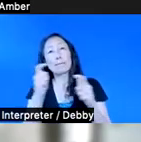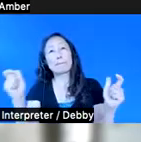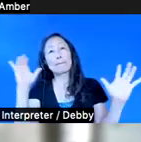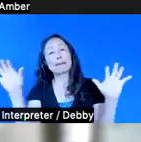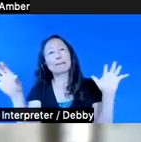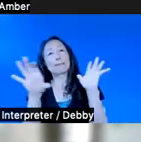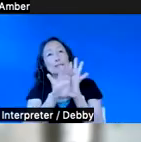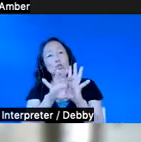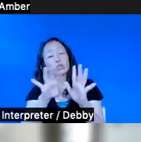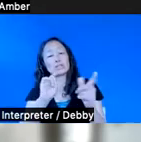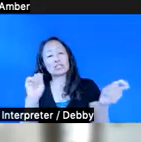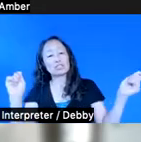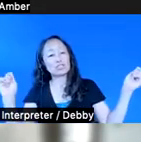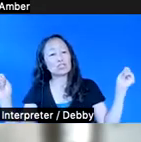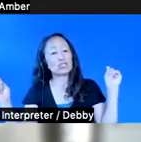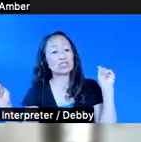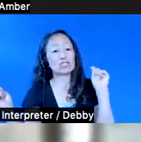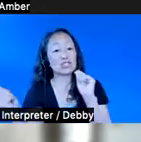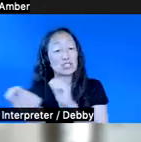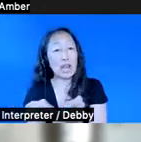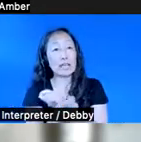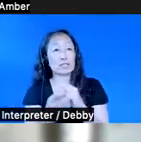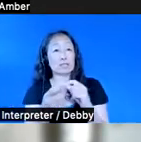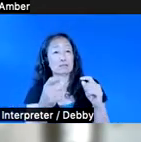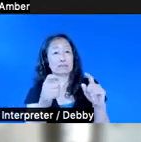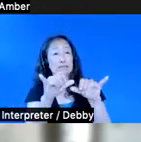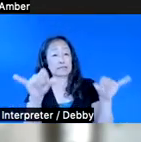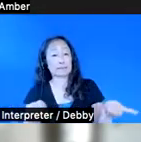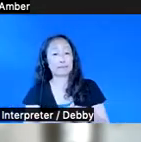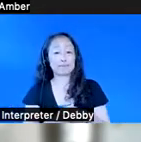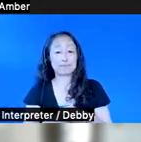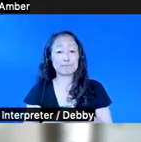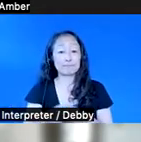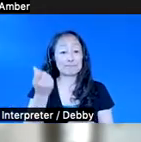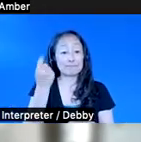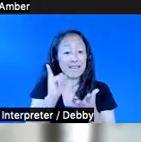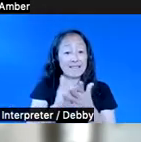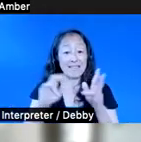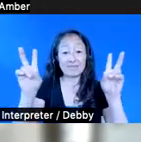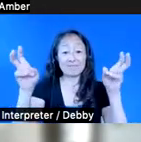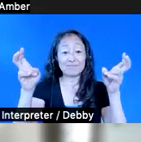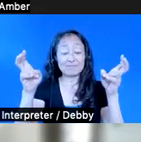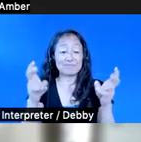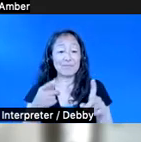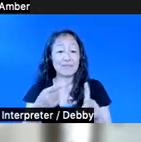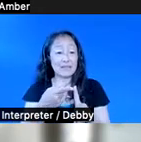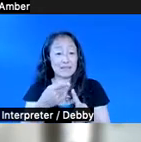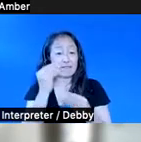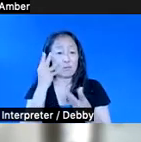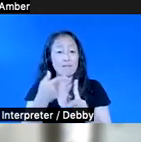Hoop in 1996, and it is still so incredibly relevant, like, how many years later.